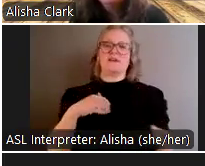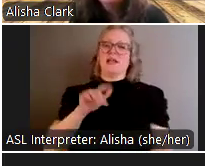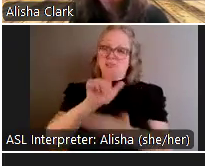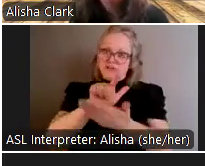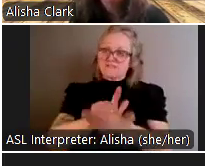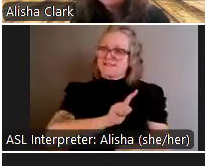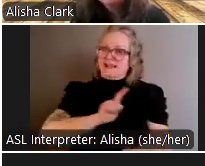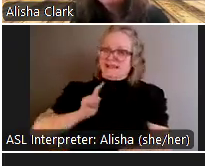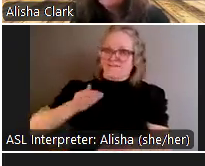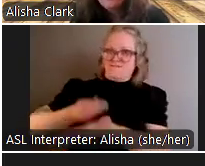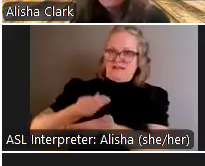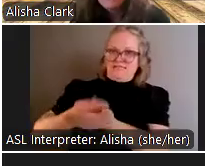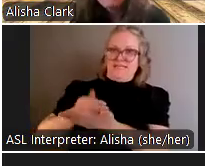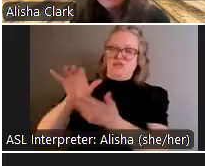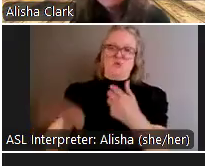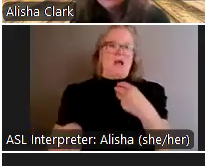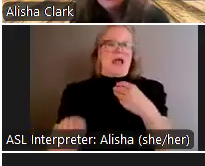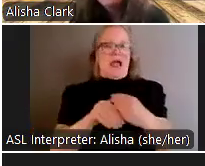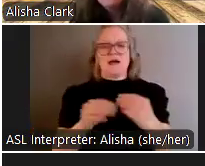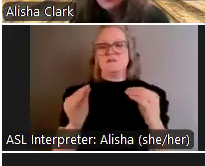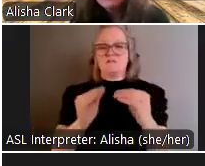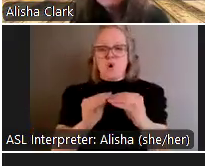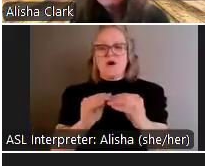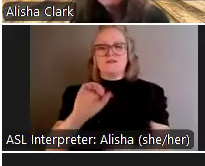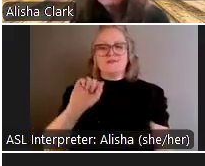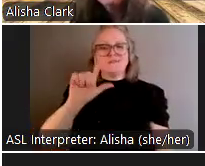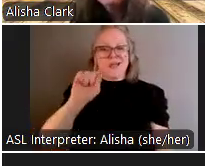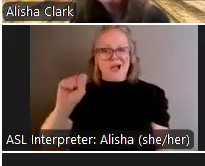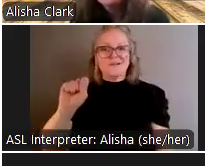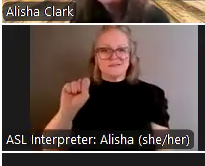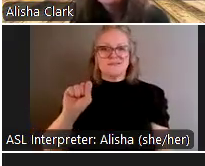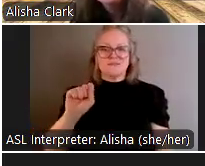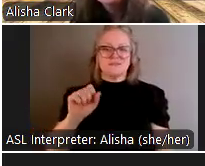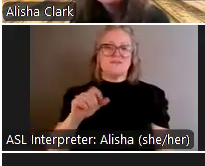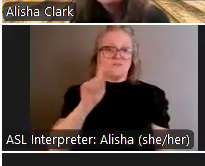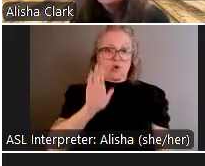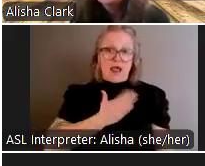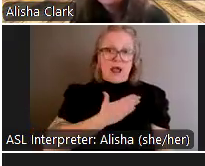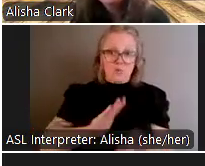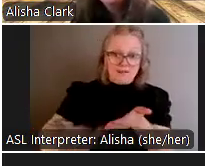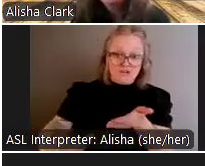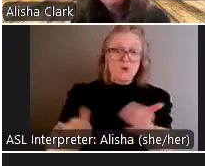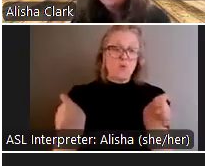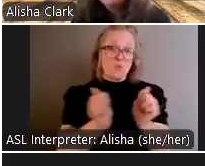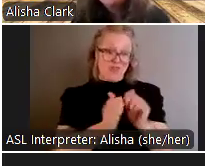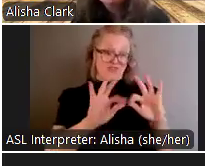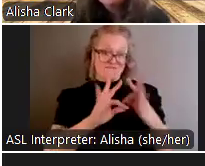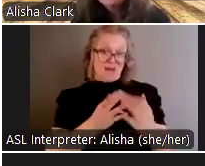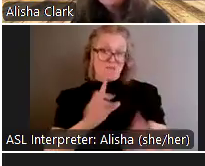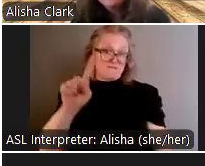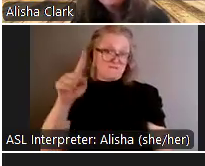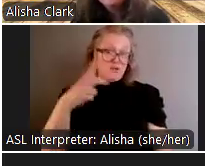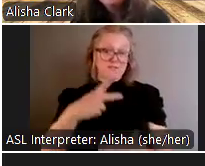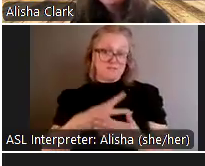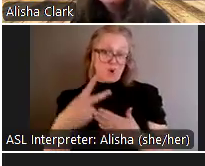get additional slots for our waivers. But with this Families First initiative, we're looking at children in ways that